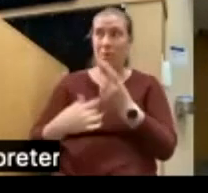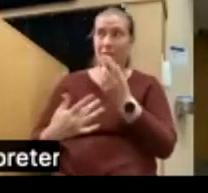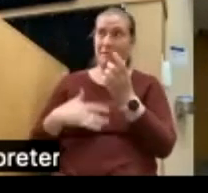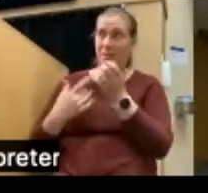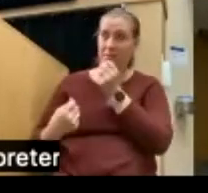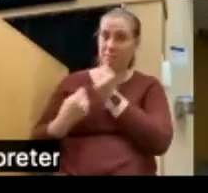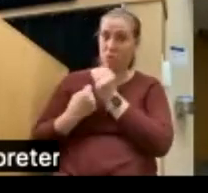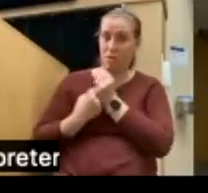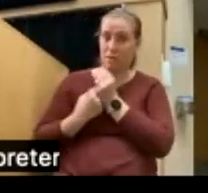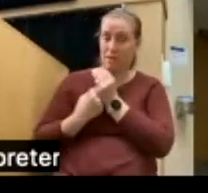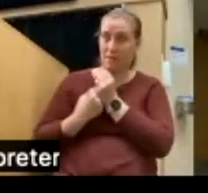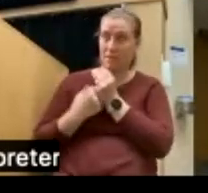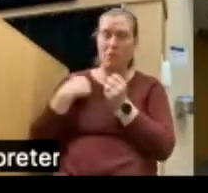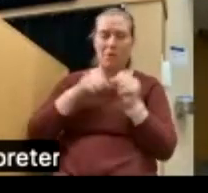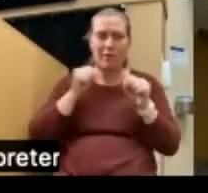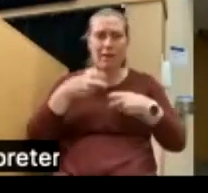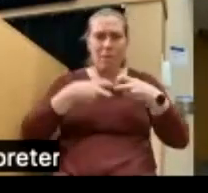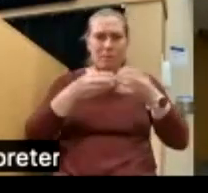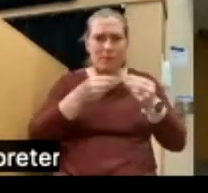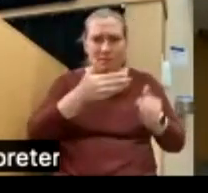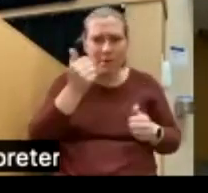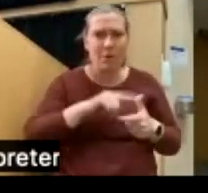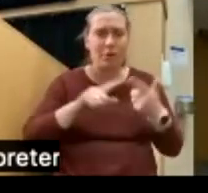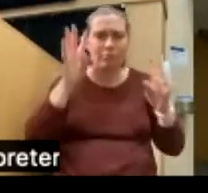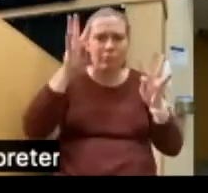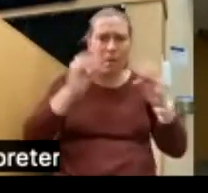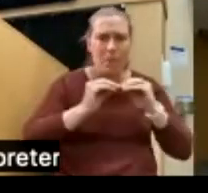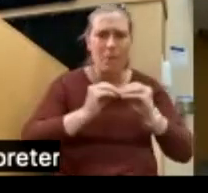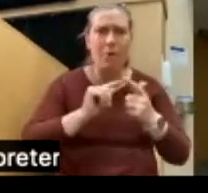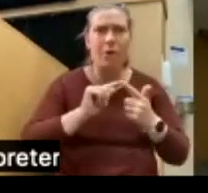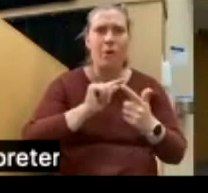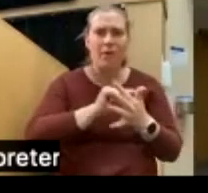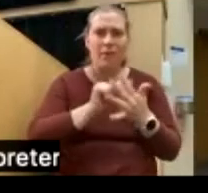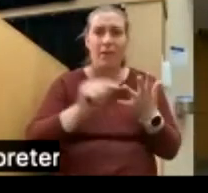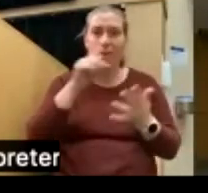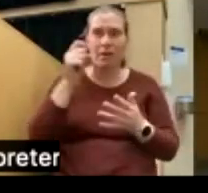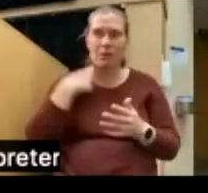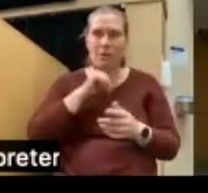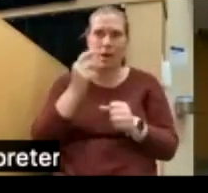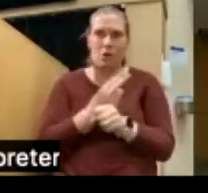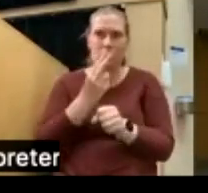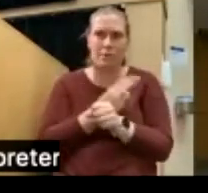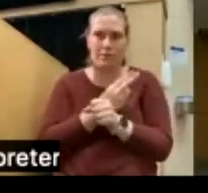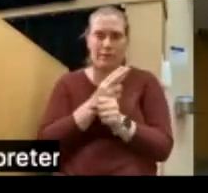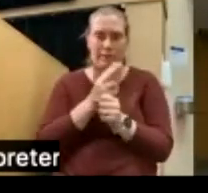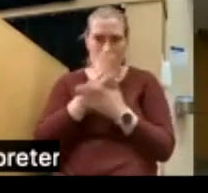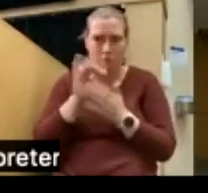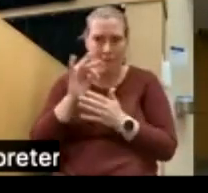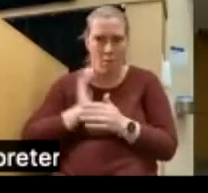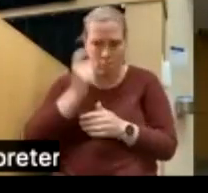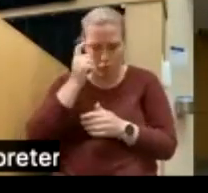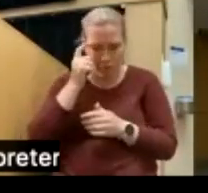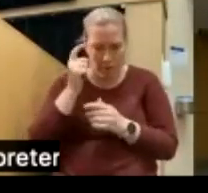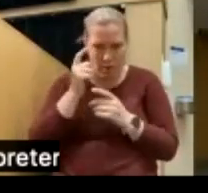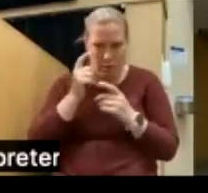problem solvers, we're more creative, because we're not using the more primitive part, fear-based parts of our brain, but we're using our higher